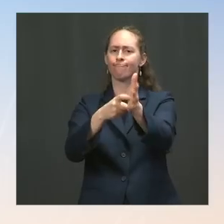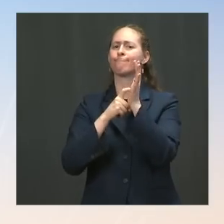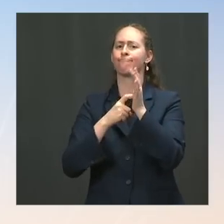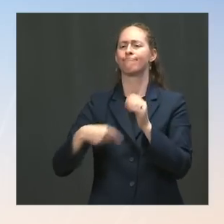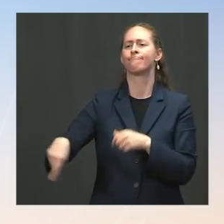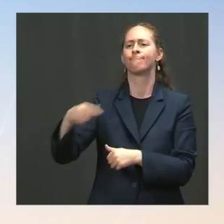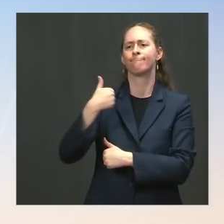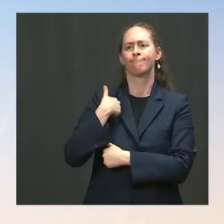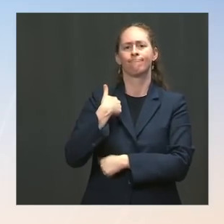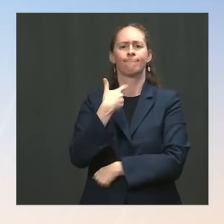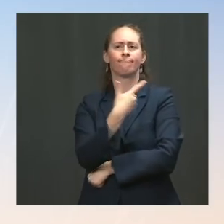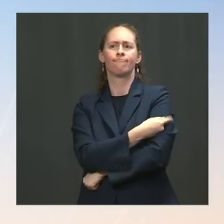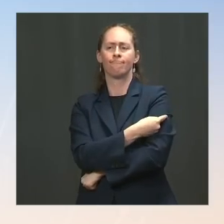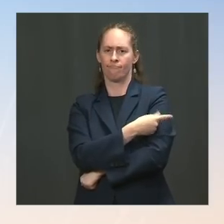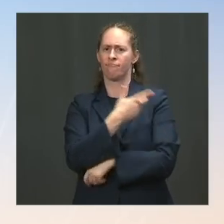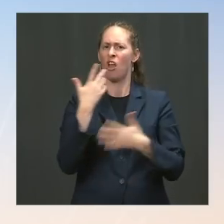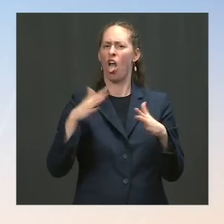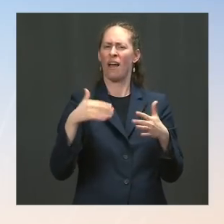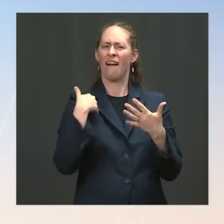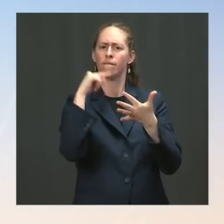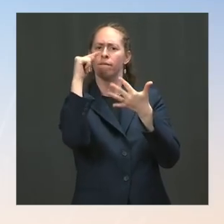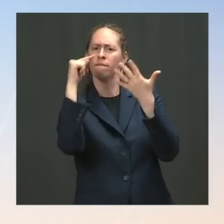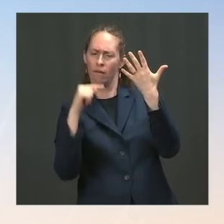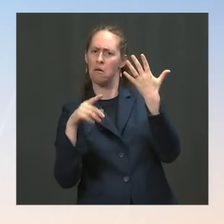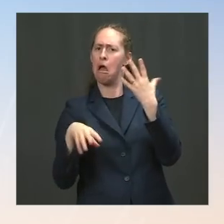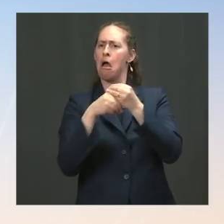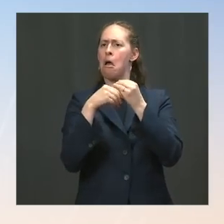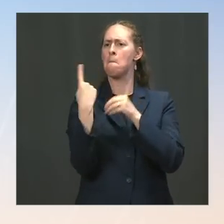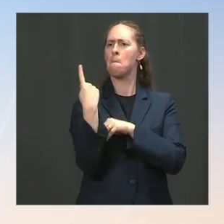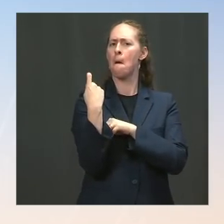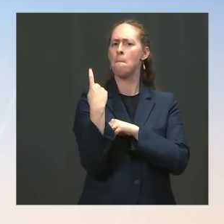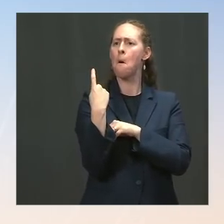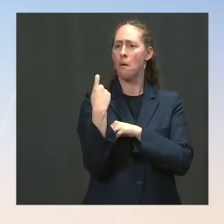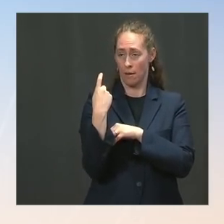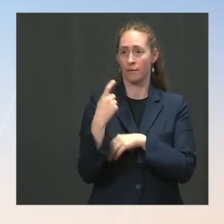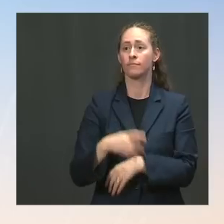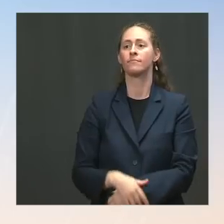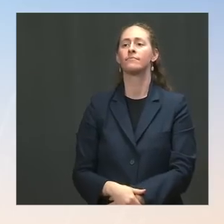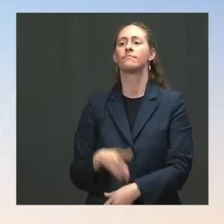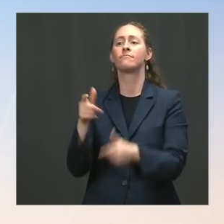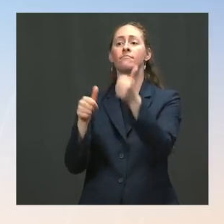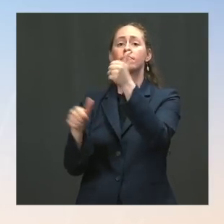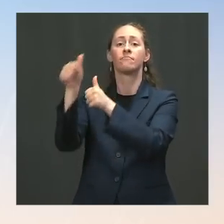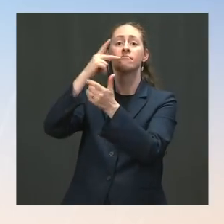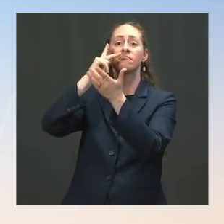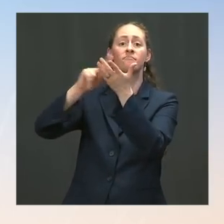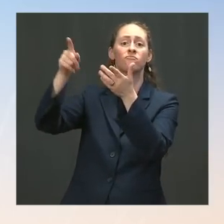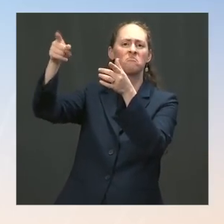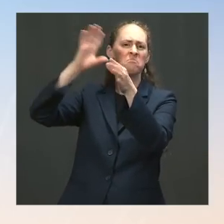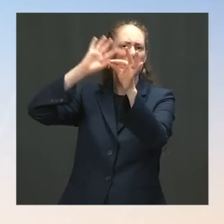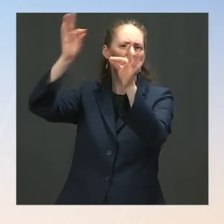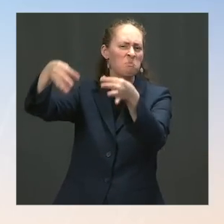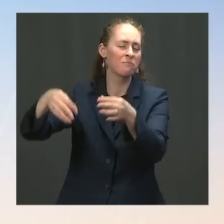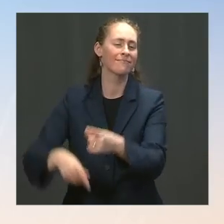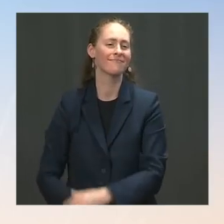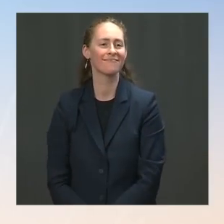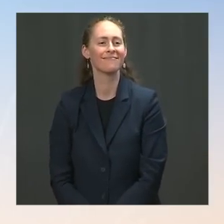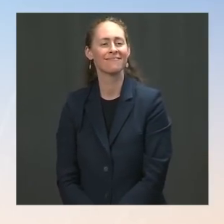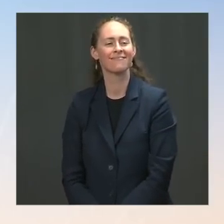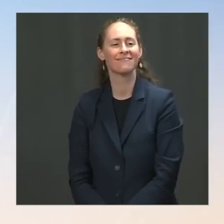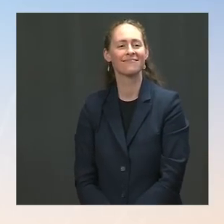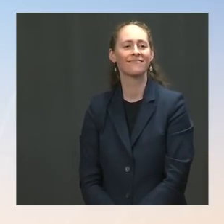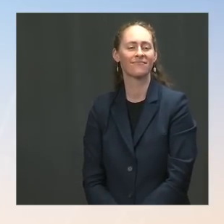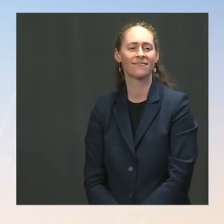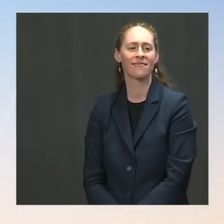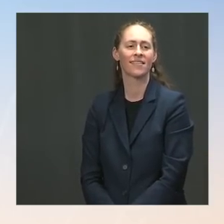certainly he's going to rely on the recommendation of his Secretary of Defense. Also, on the COVID front, Florida Governor Ron DeSantis is now fundraising off of President